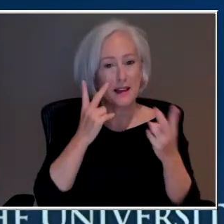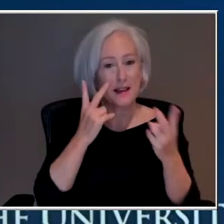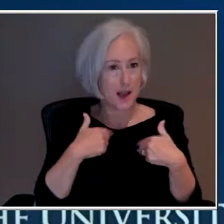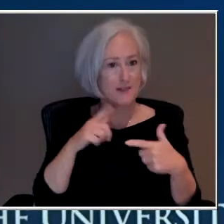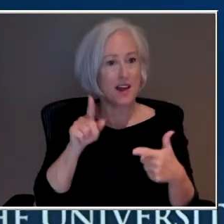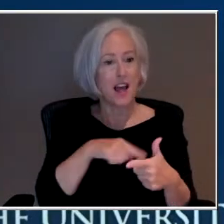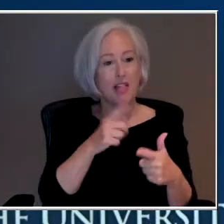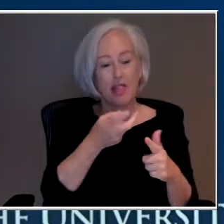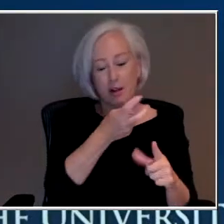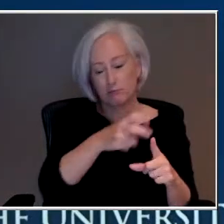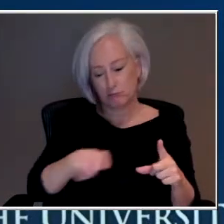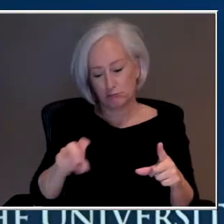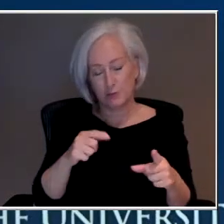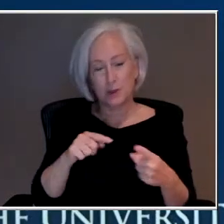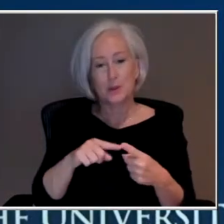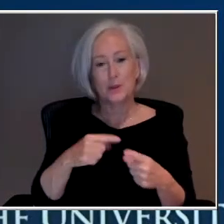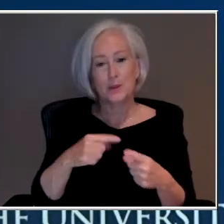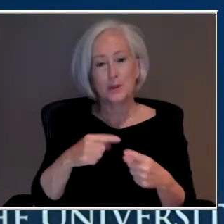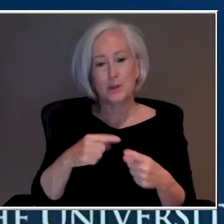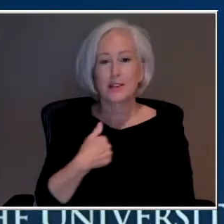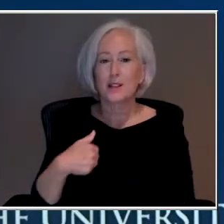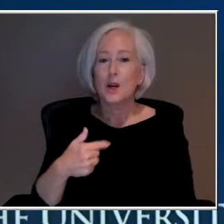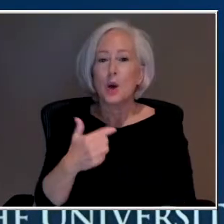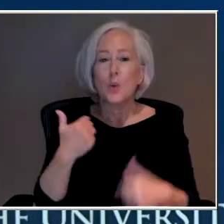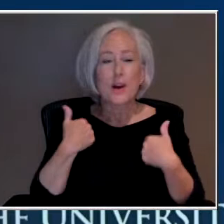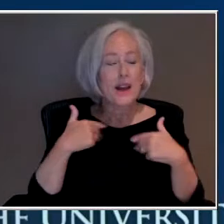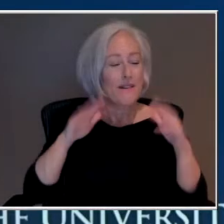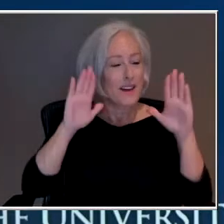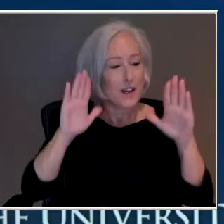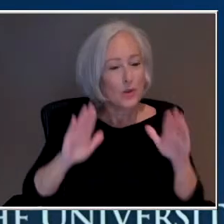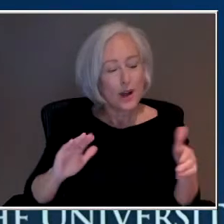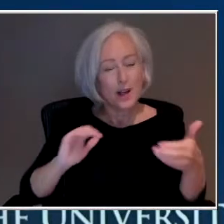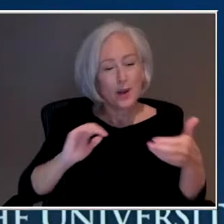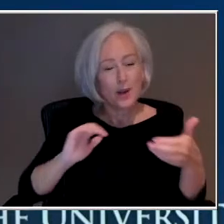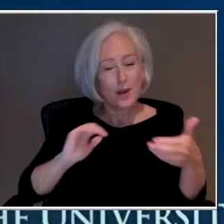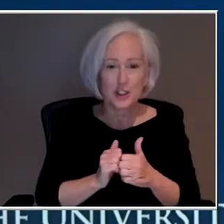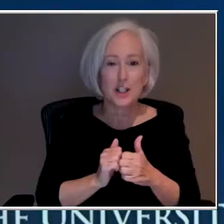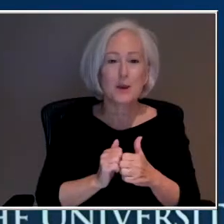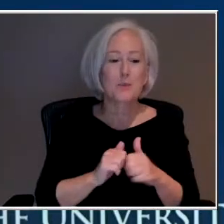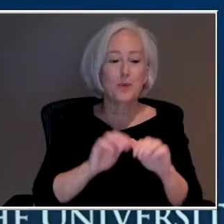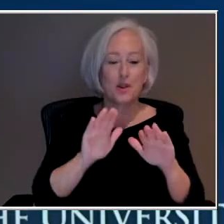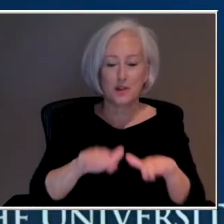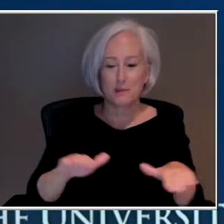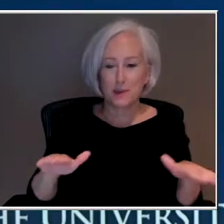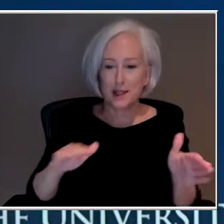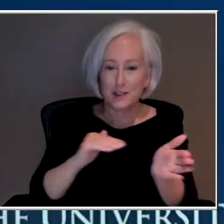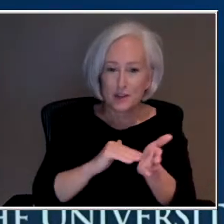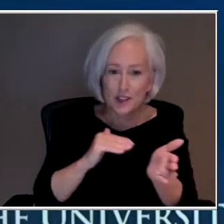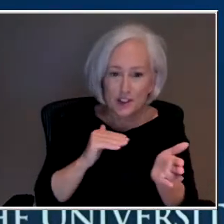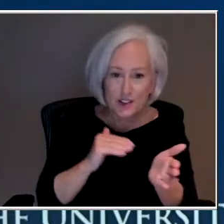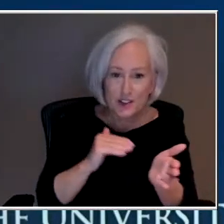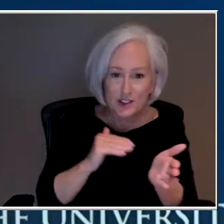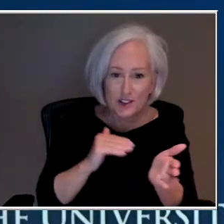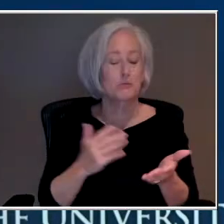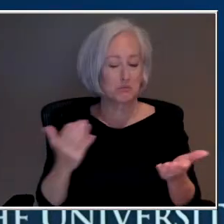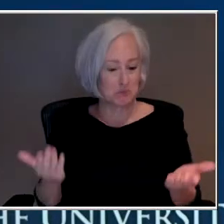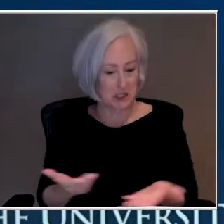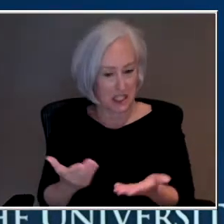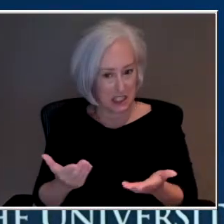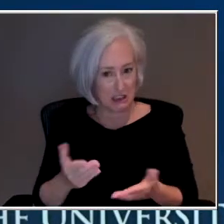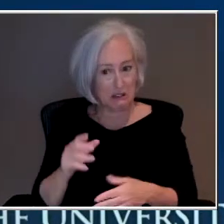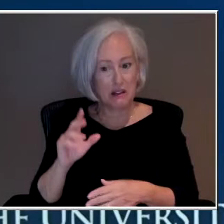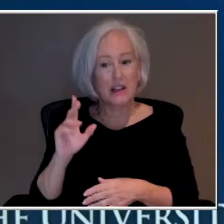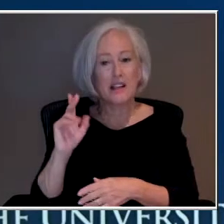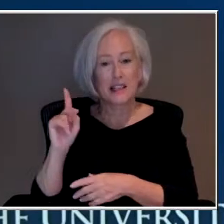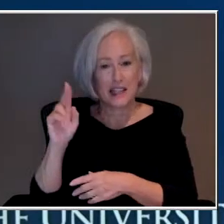relationship with the pediatricians in the community, both here at KU and outside of the university as well. What I would recommend to parents is if they